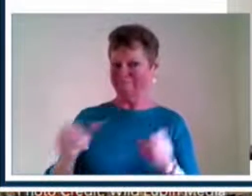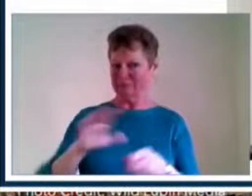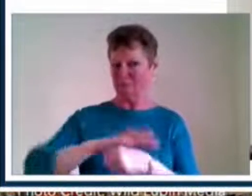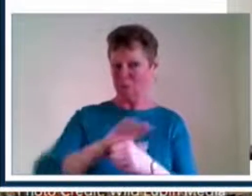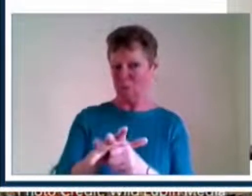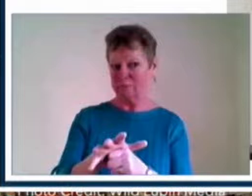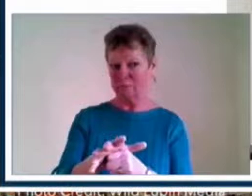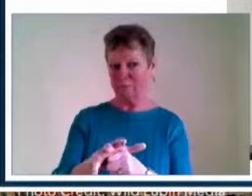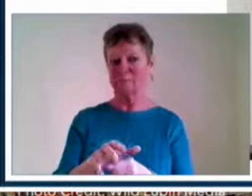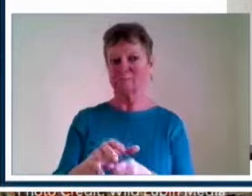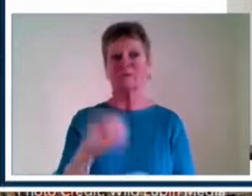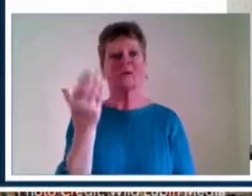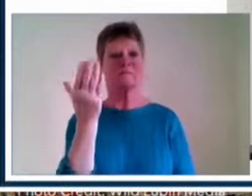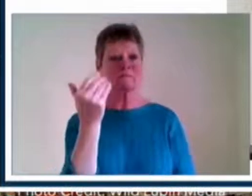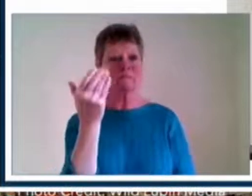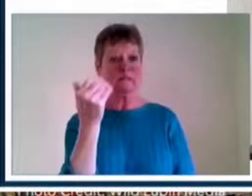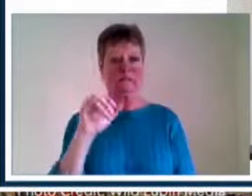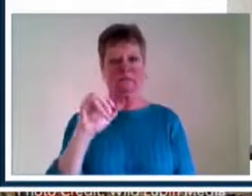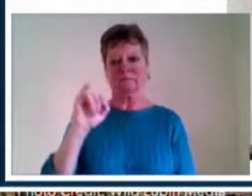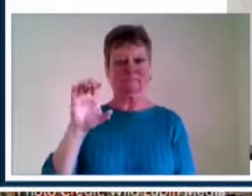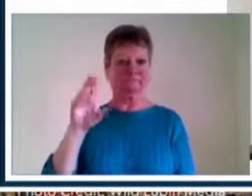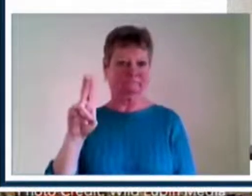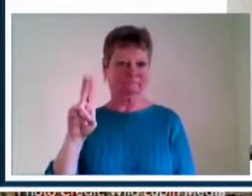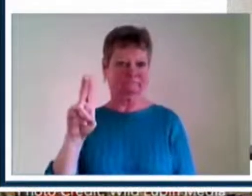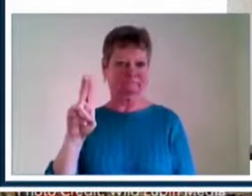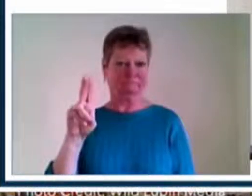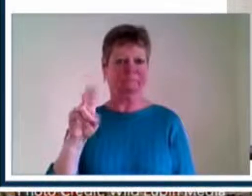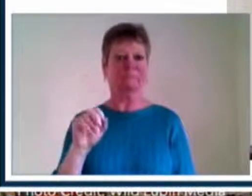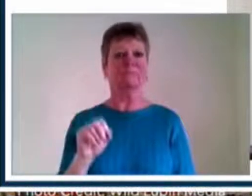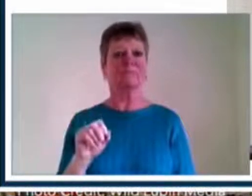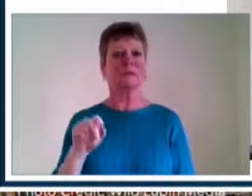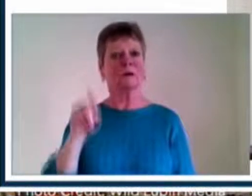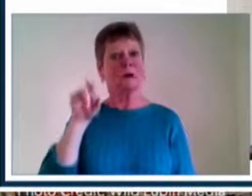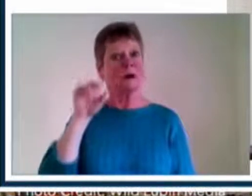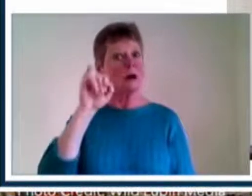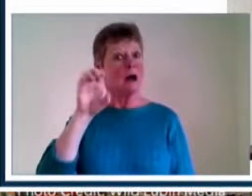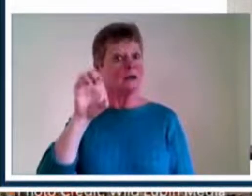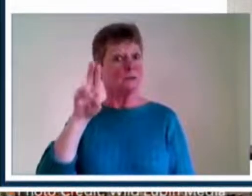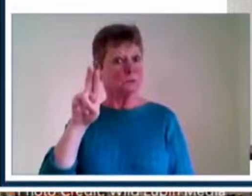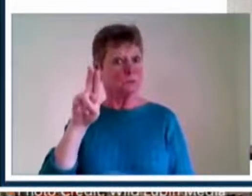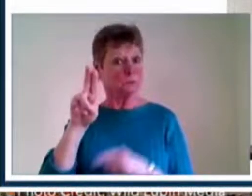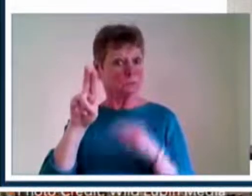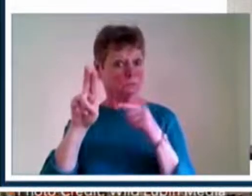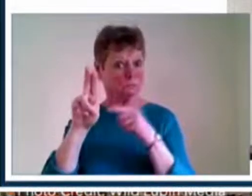group, 15 are in the ICU. Of those in the ICU,